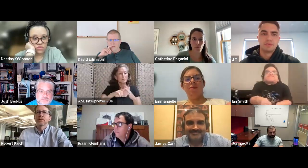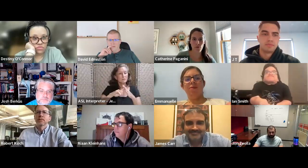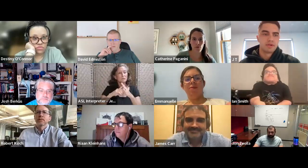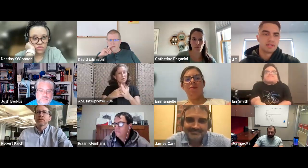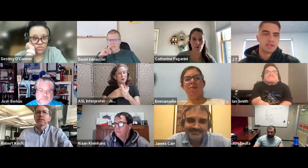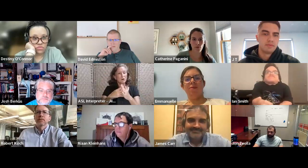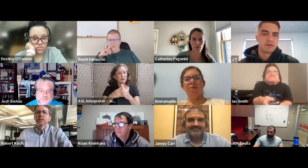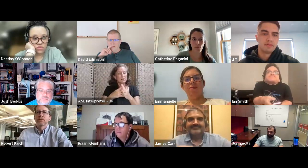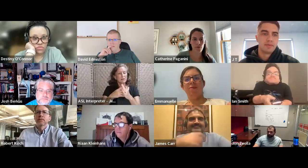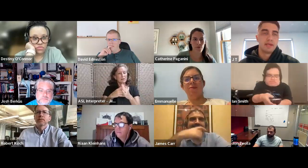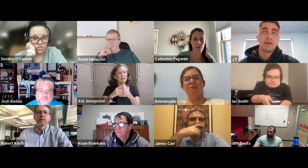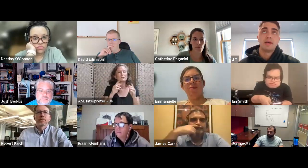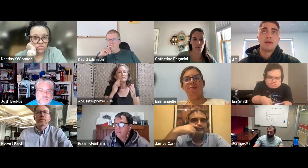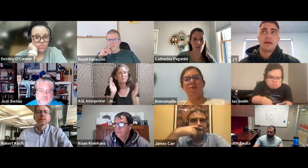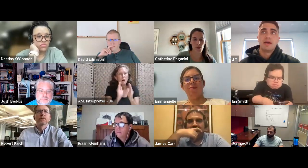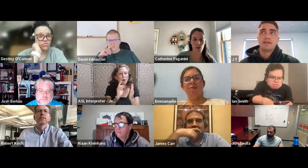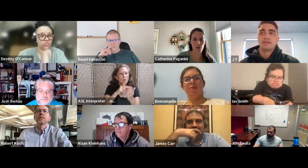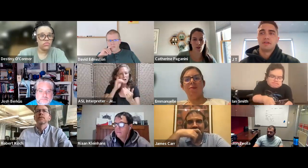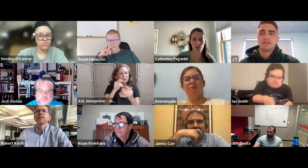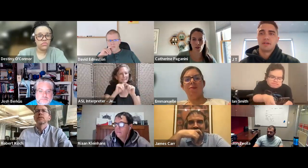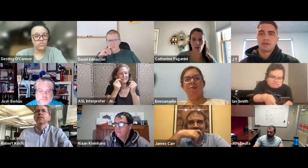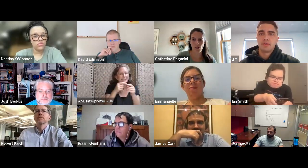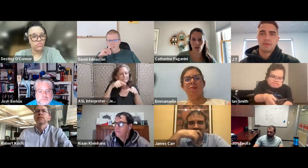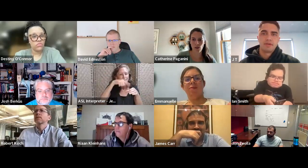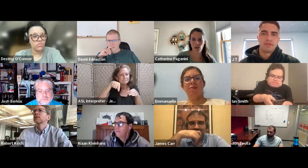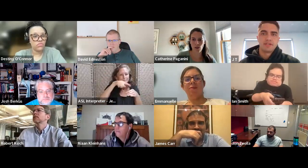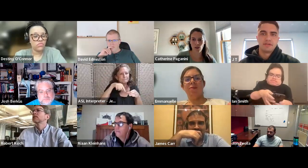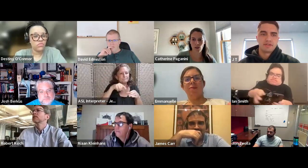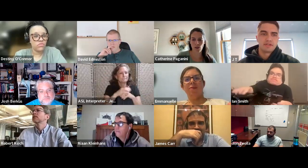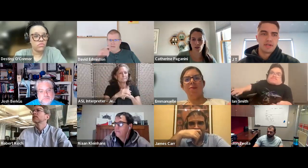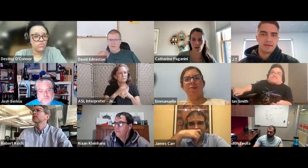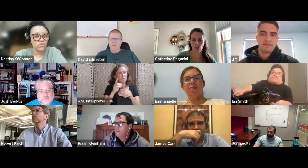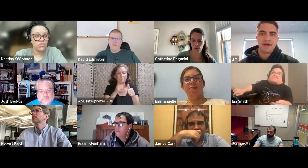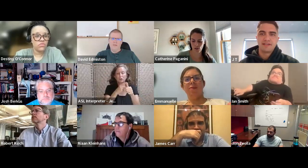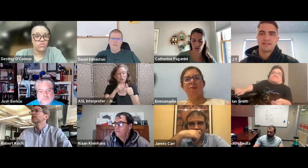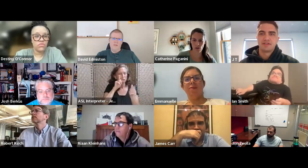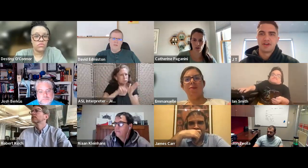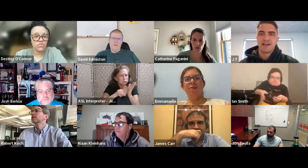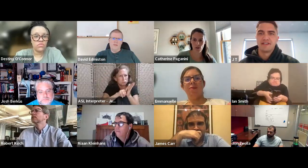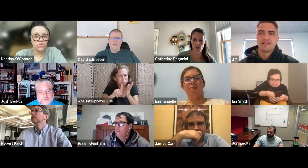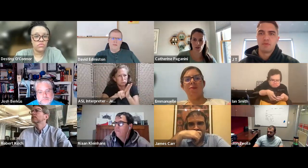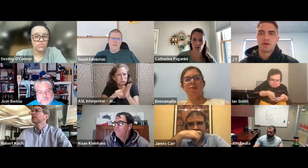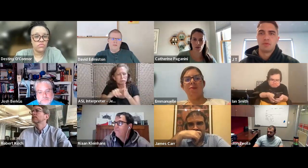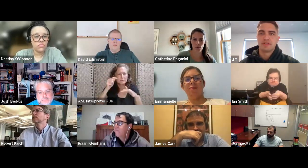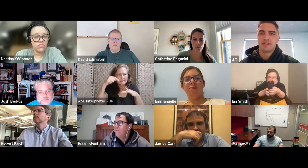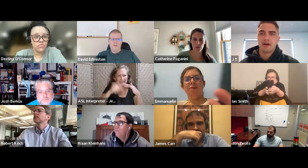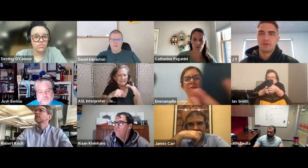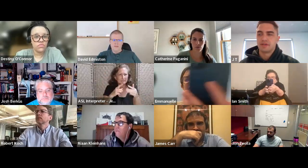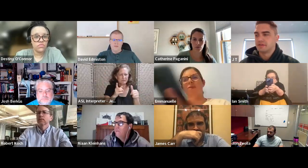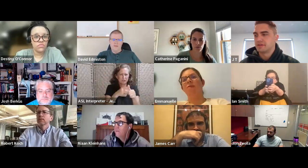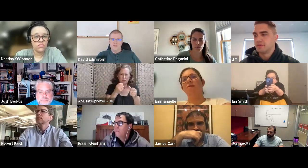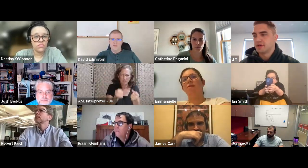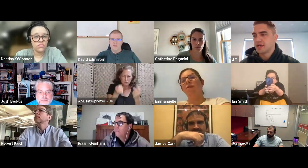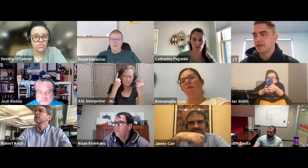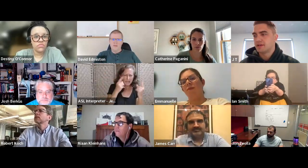had a small project team working with me, and so there's quite a big research phase just to try and understand what it was and how